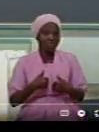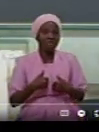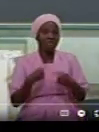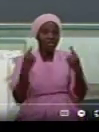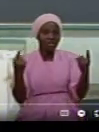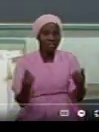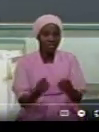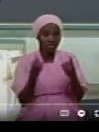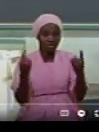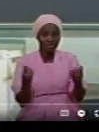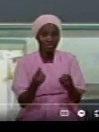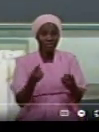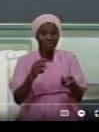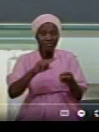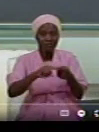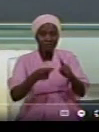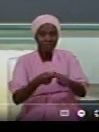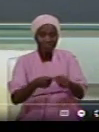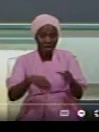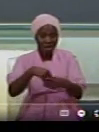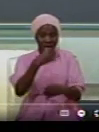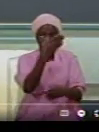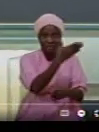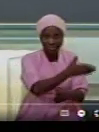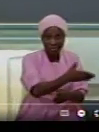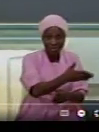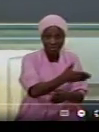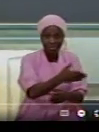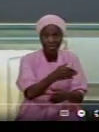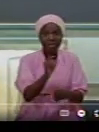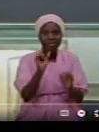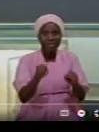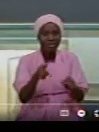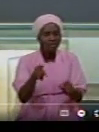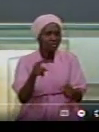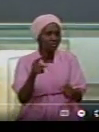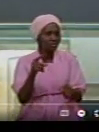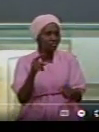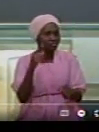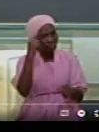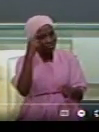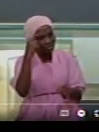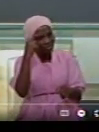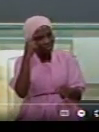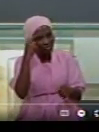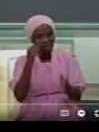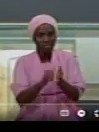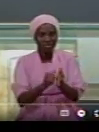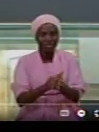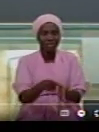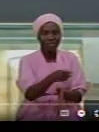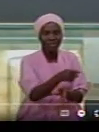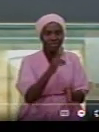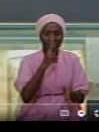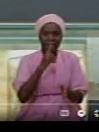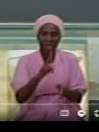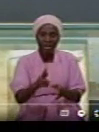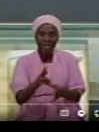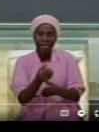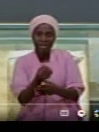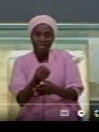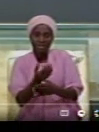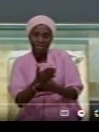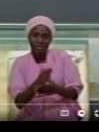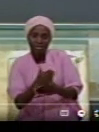abominable action? Can you imagine sharing on WhatsApp and sharing on